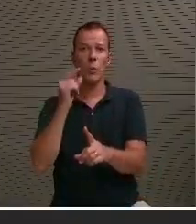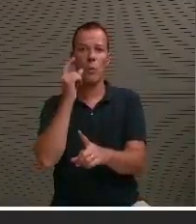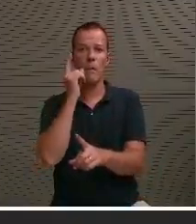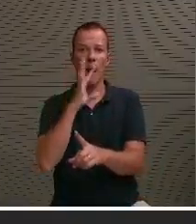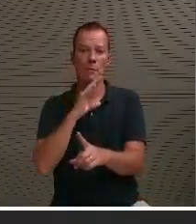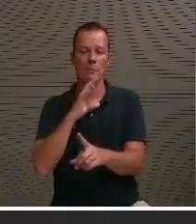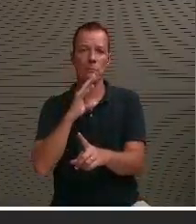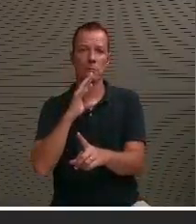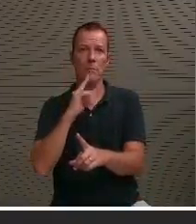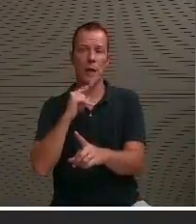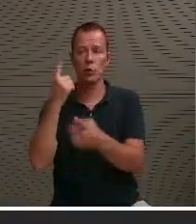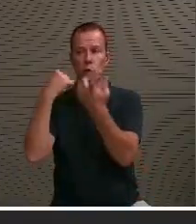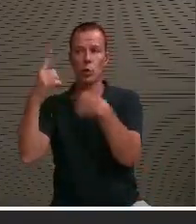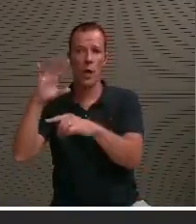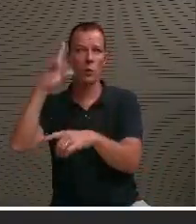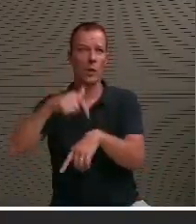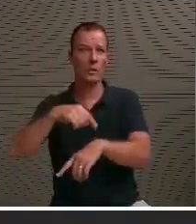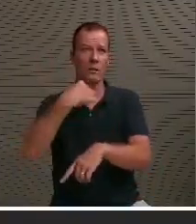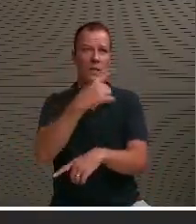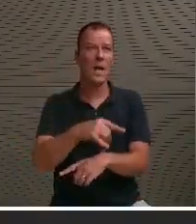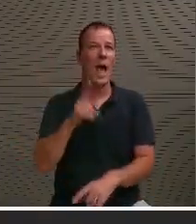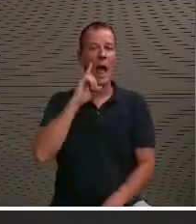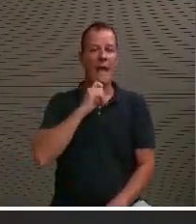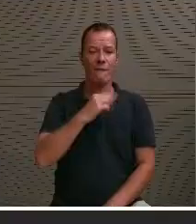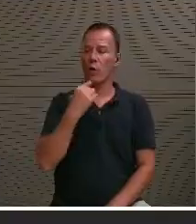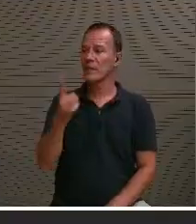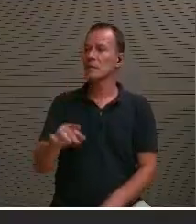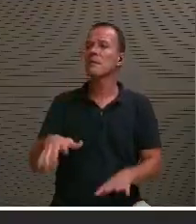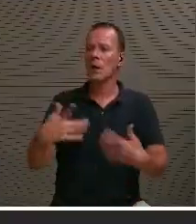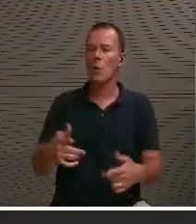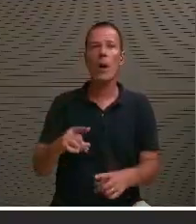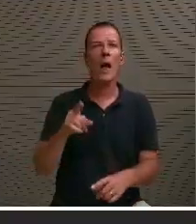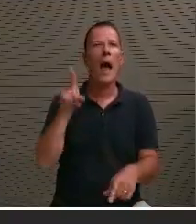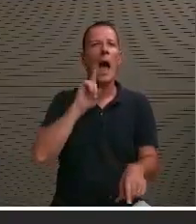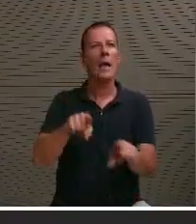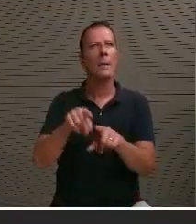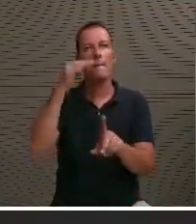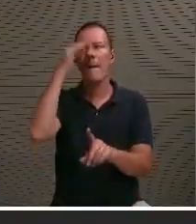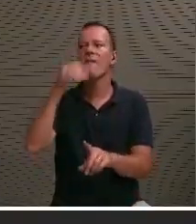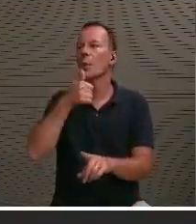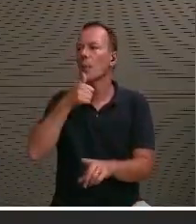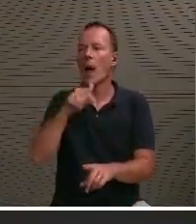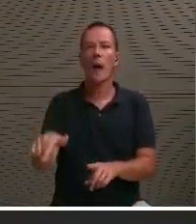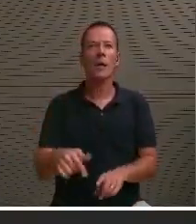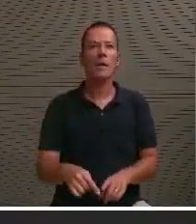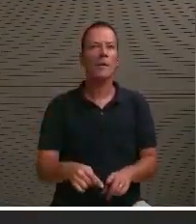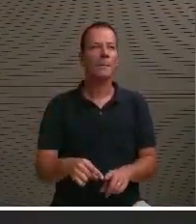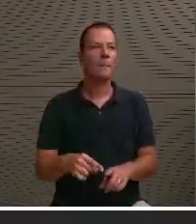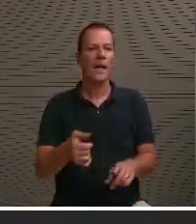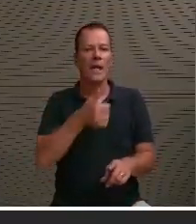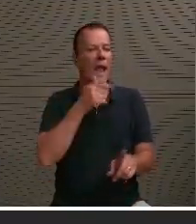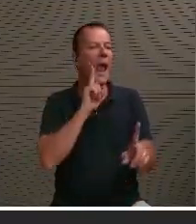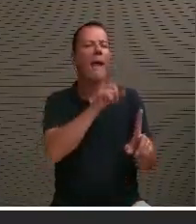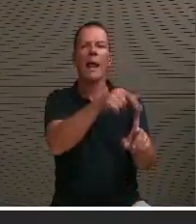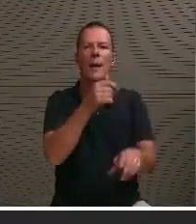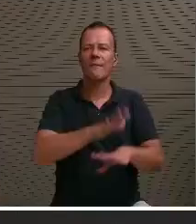do with her and my older sister?" And my grandmother said, "I will put her doing everything. So she will